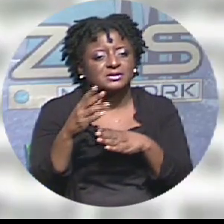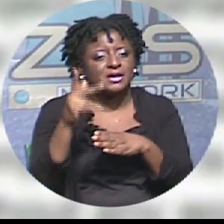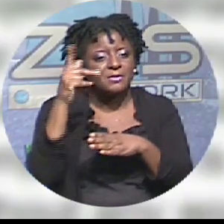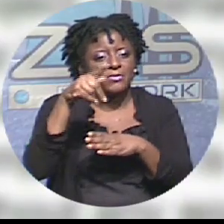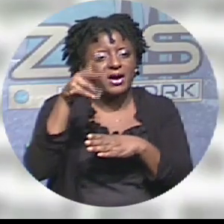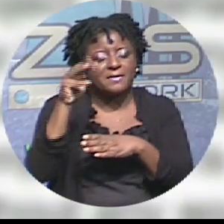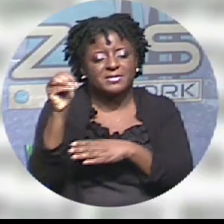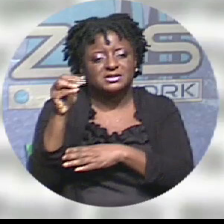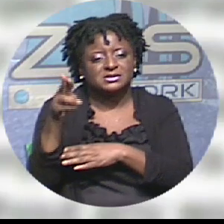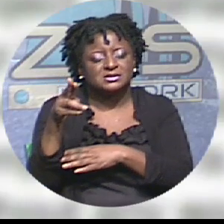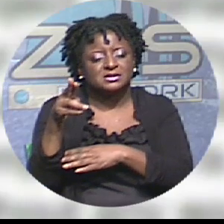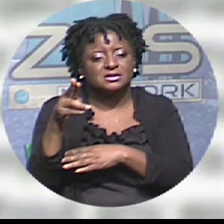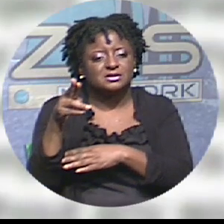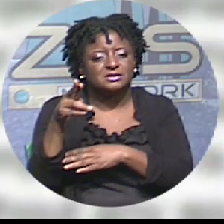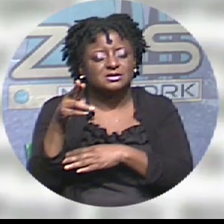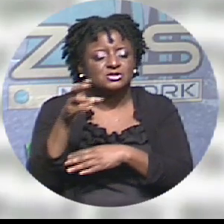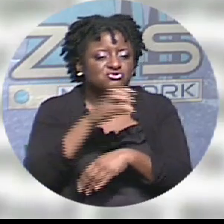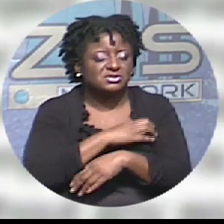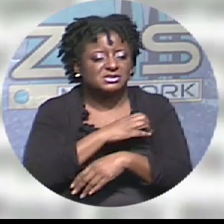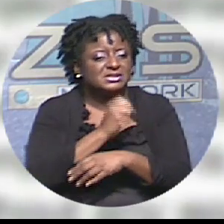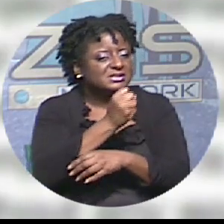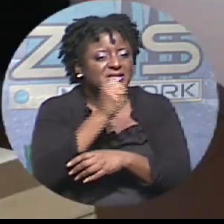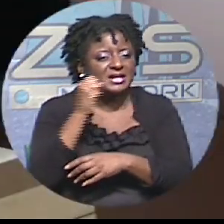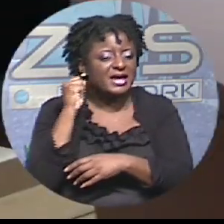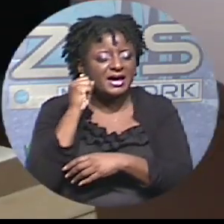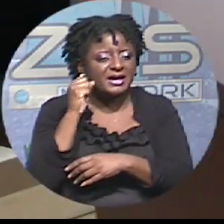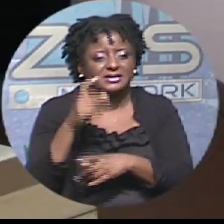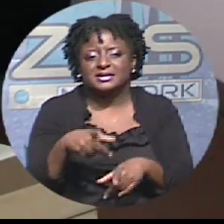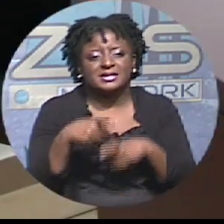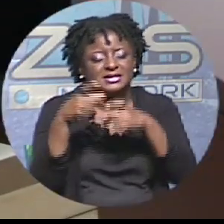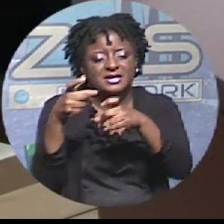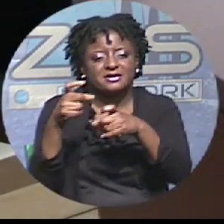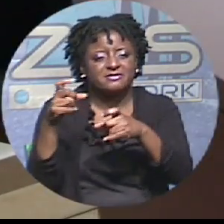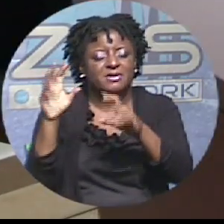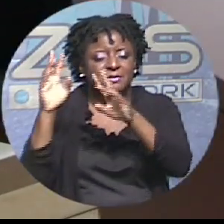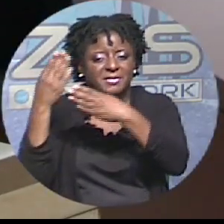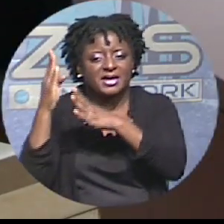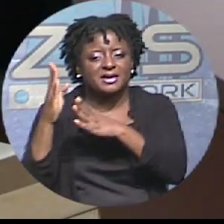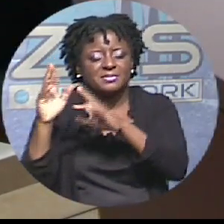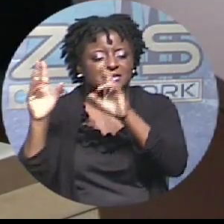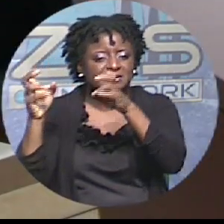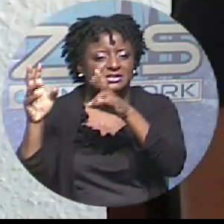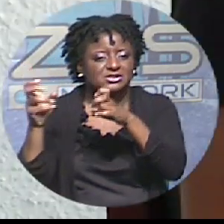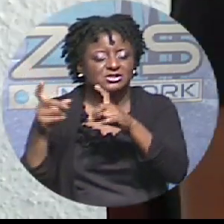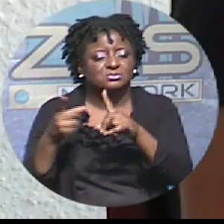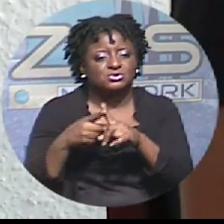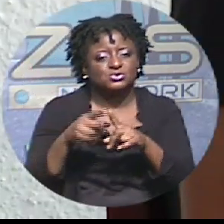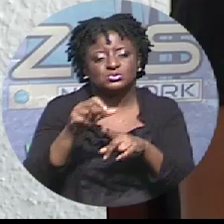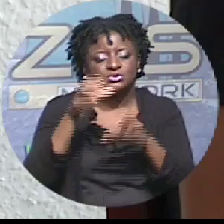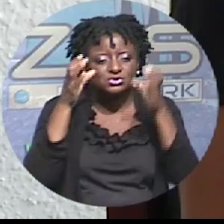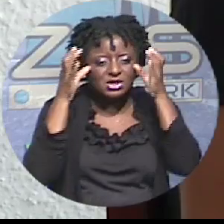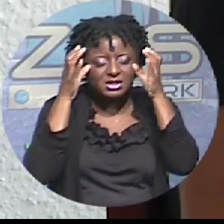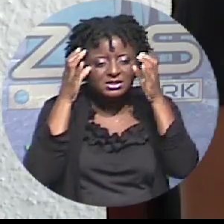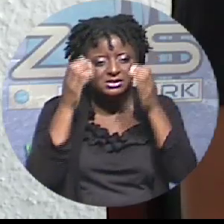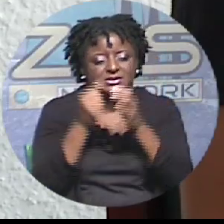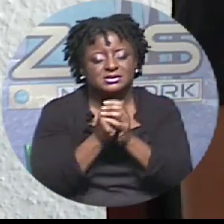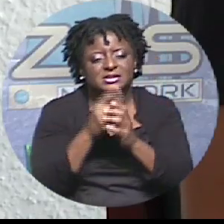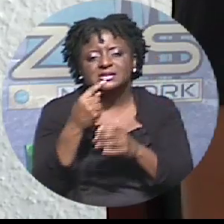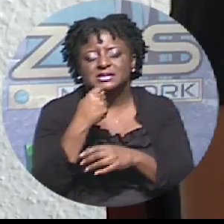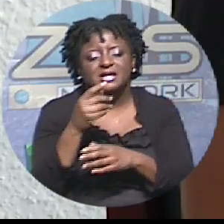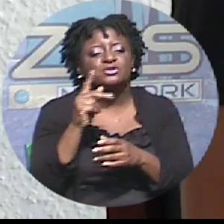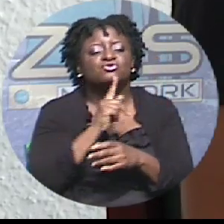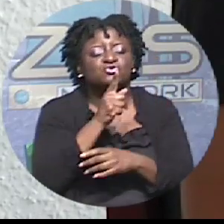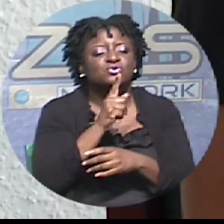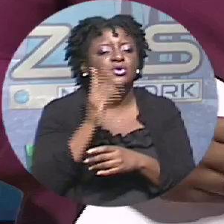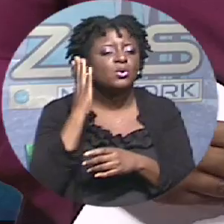denied suggestions of citizenship concessions before, insisting that the truth will come out. Cleopatra Murphy,